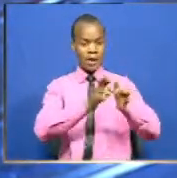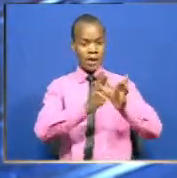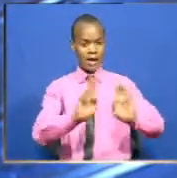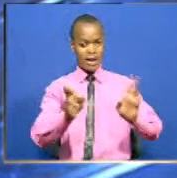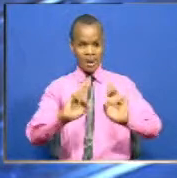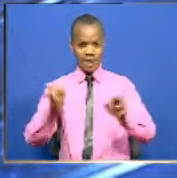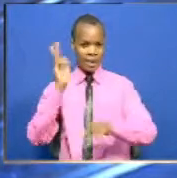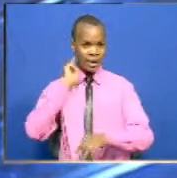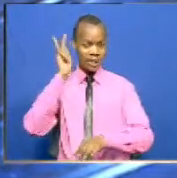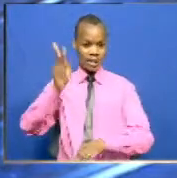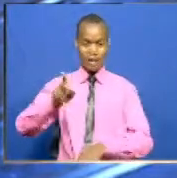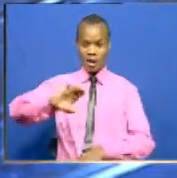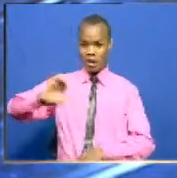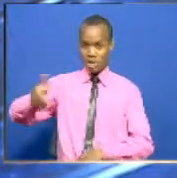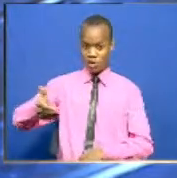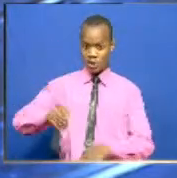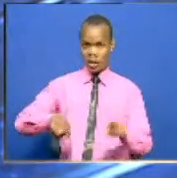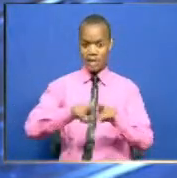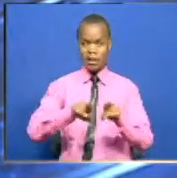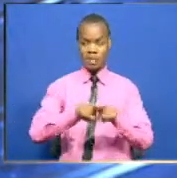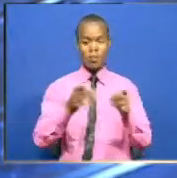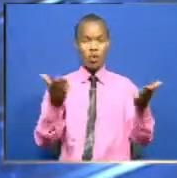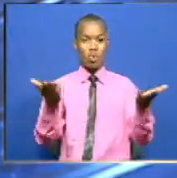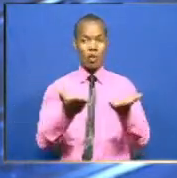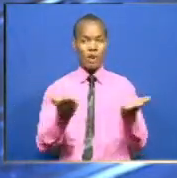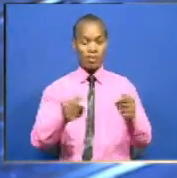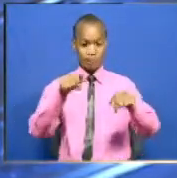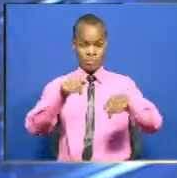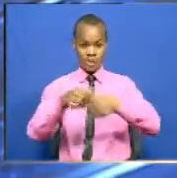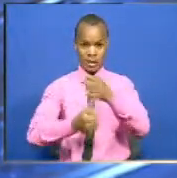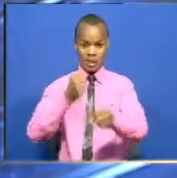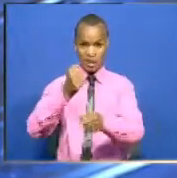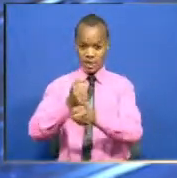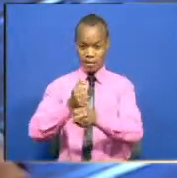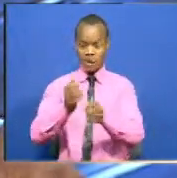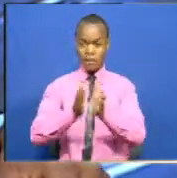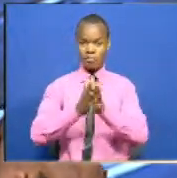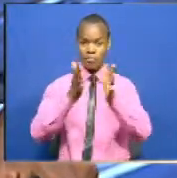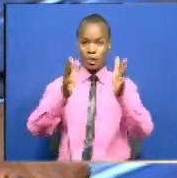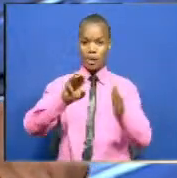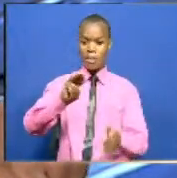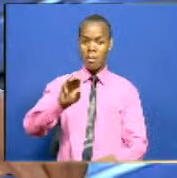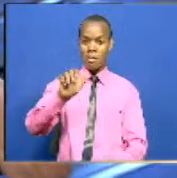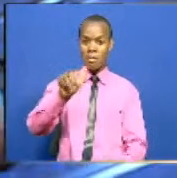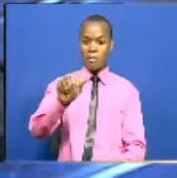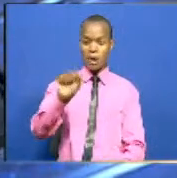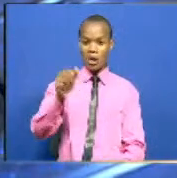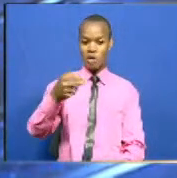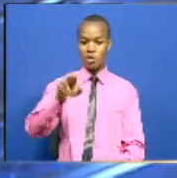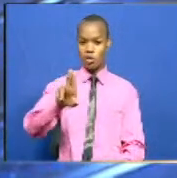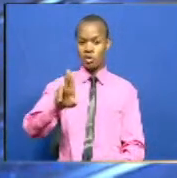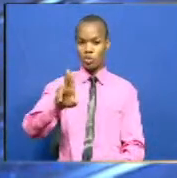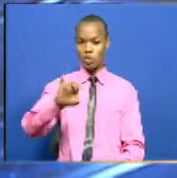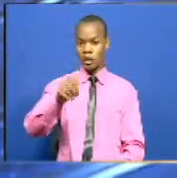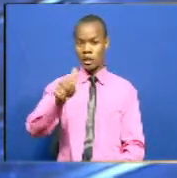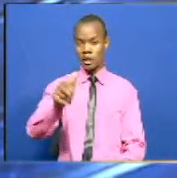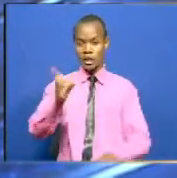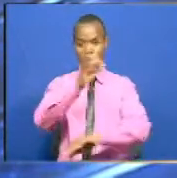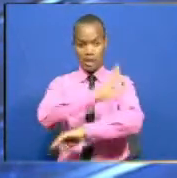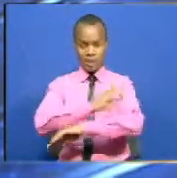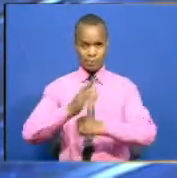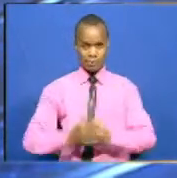Kisii County, the venue of this year's Mashujaa celebrations. Already Kisii is packed